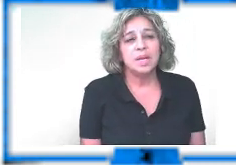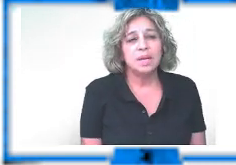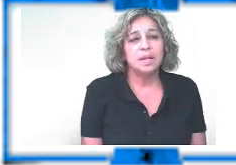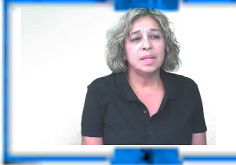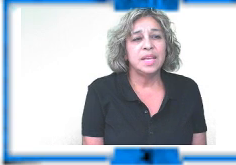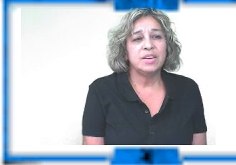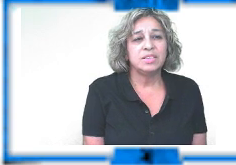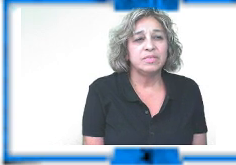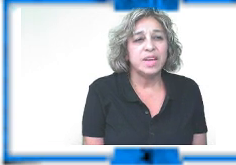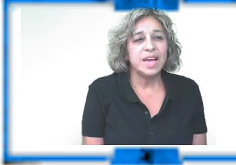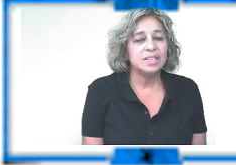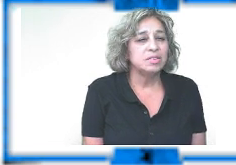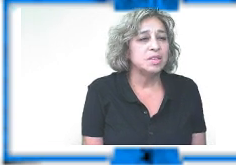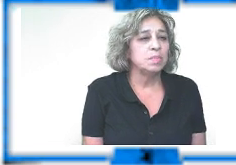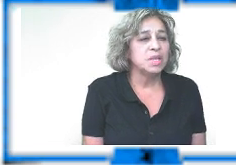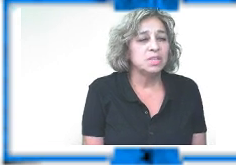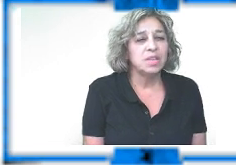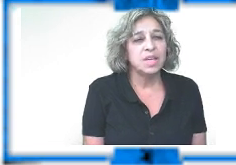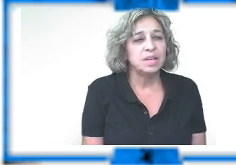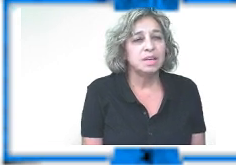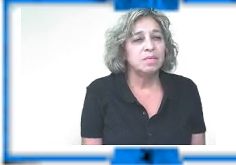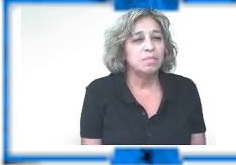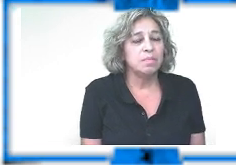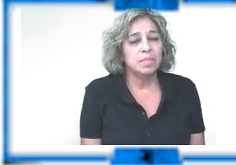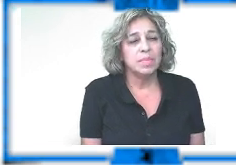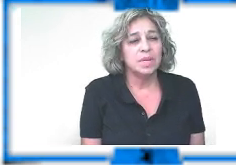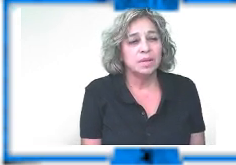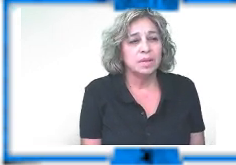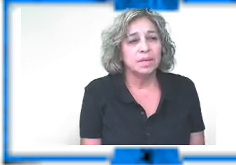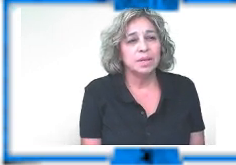20 liters of gas or something so they could